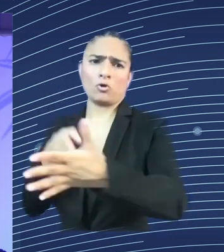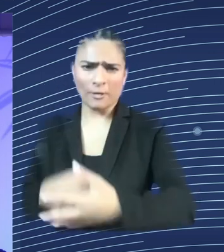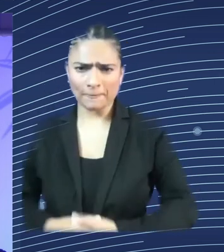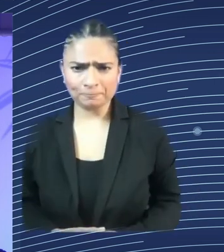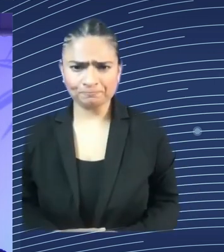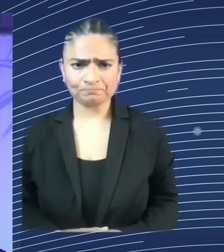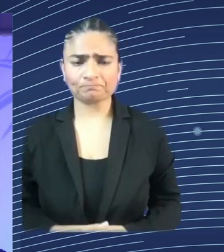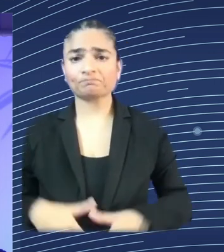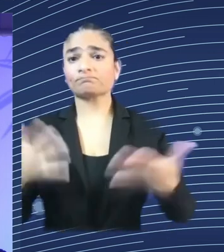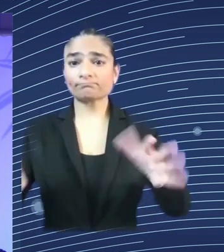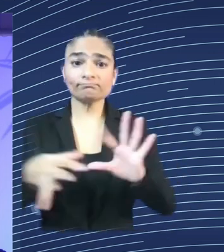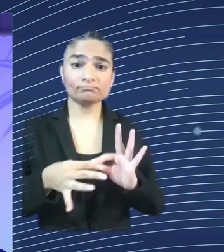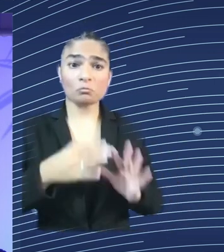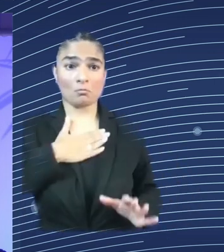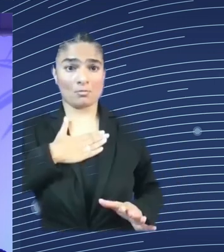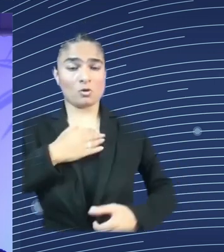our